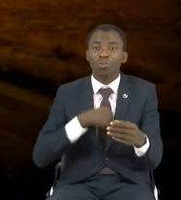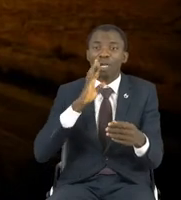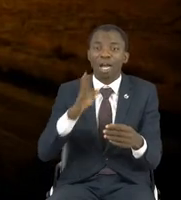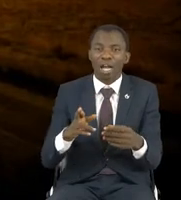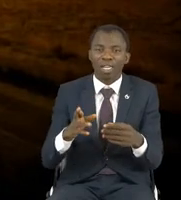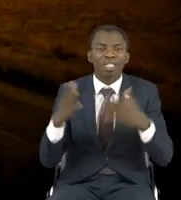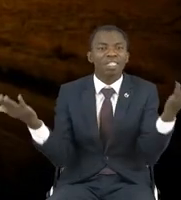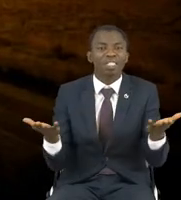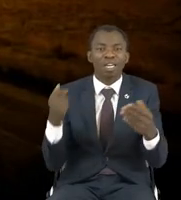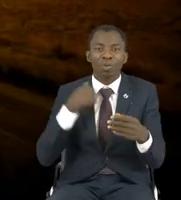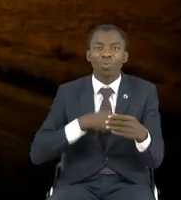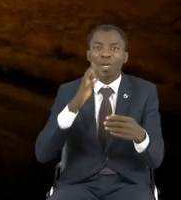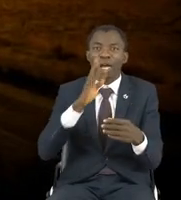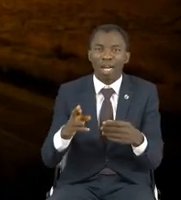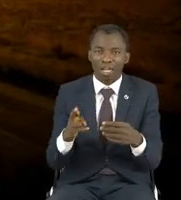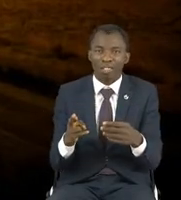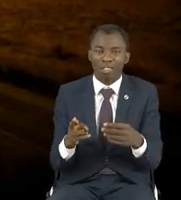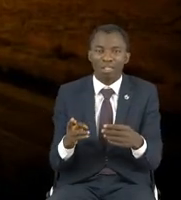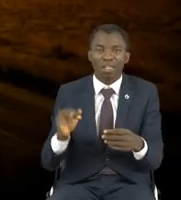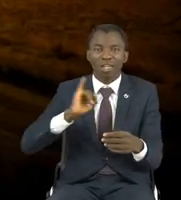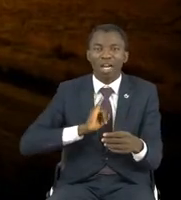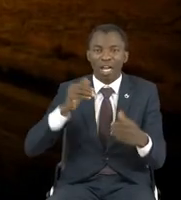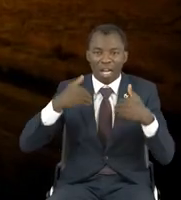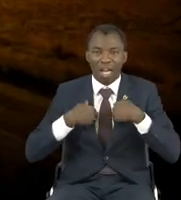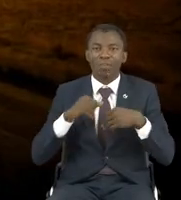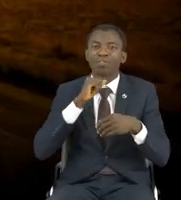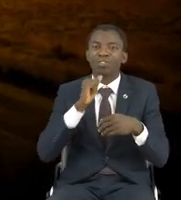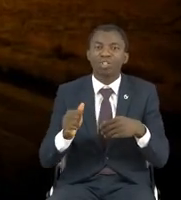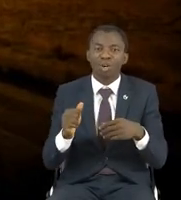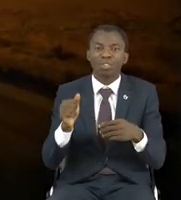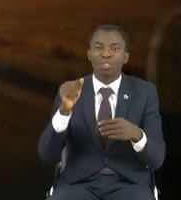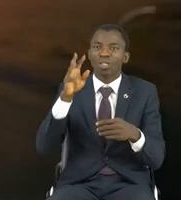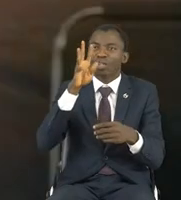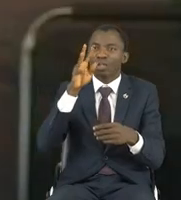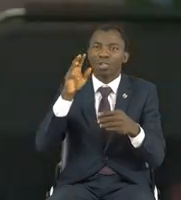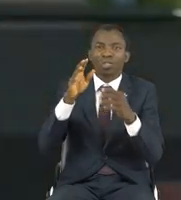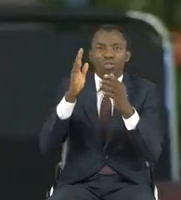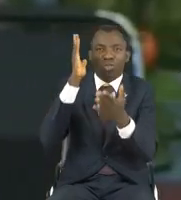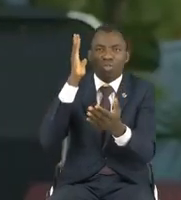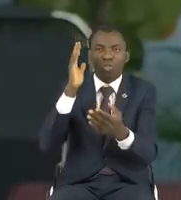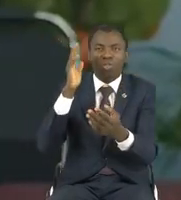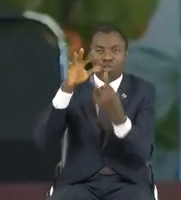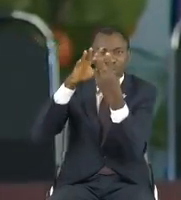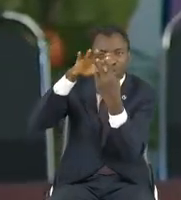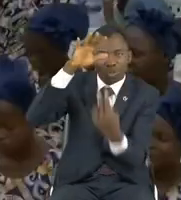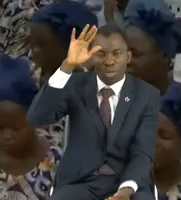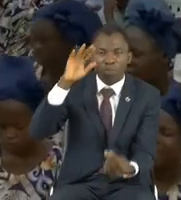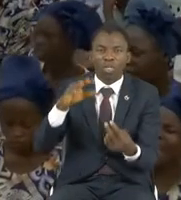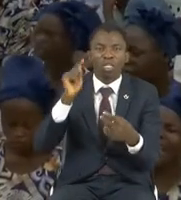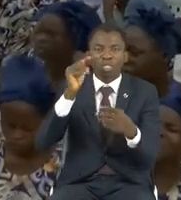we are. I have not been drowned. Your water will not drown